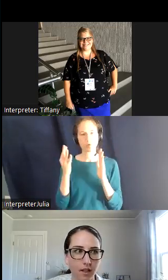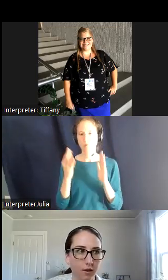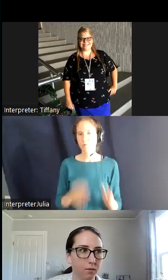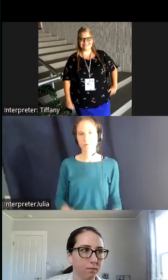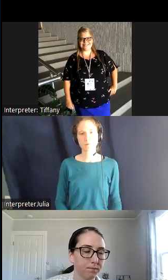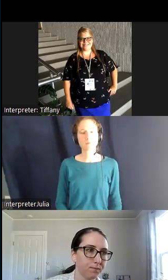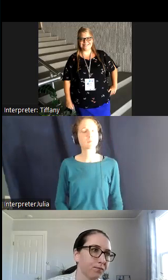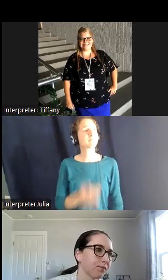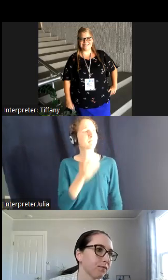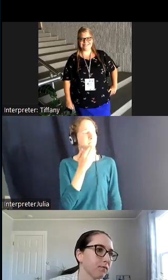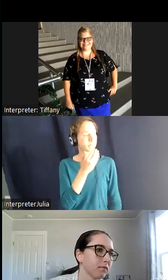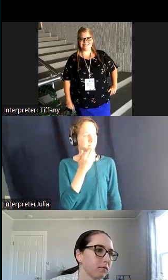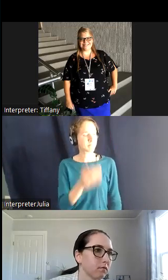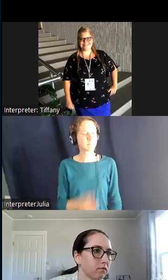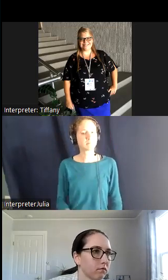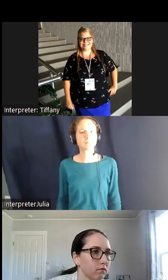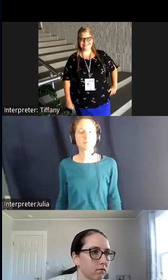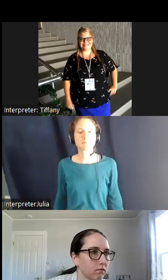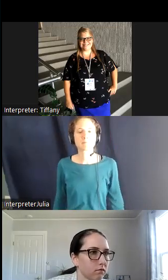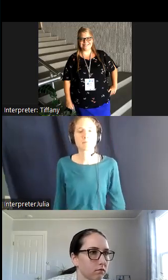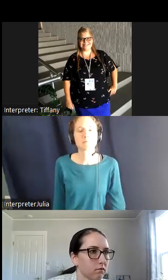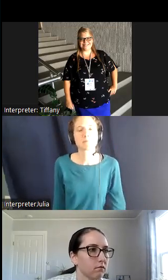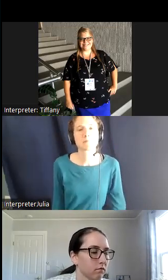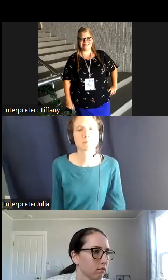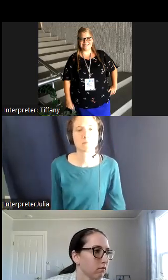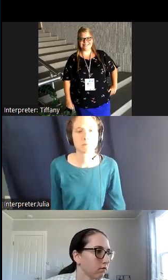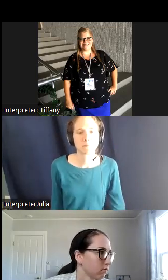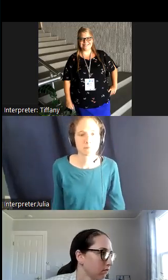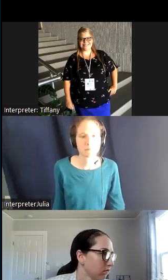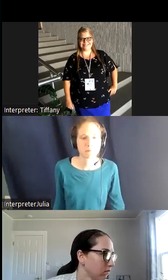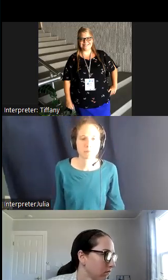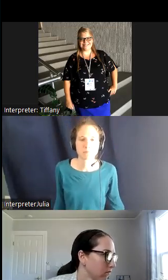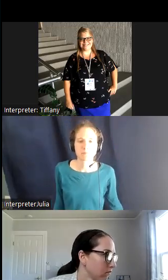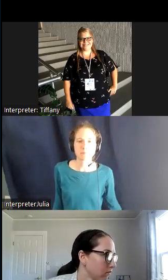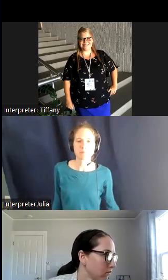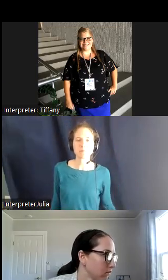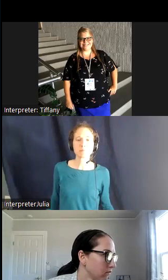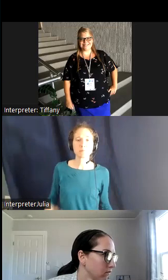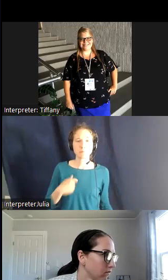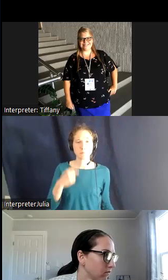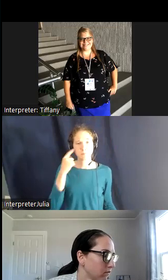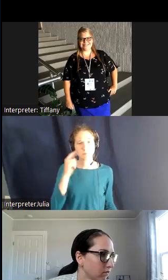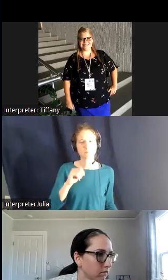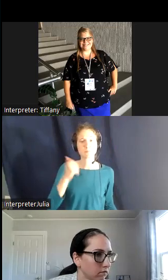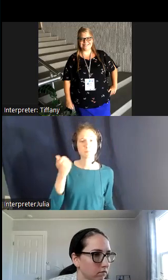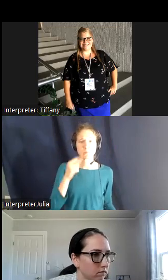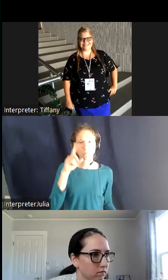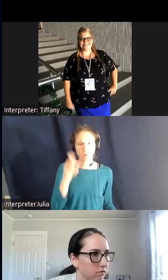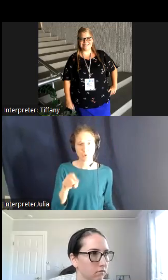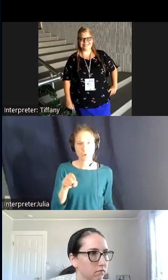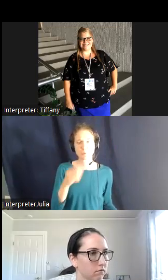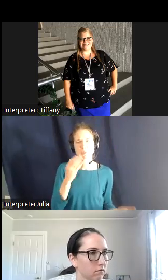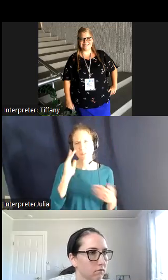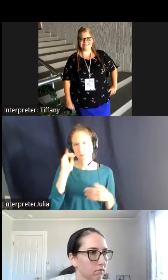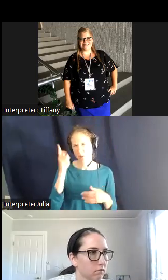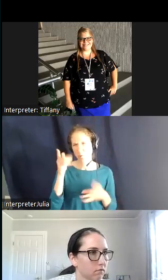Thank you for that. But another question that I think we might be covering later in the presentation, but I'll defer to you,